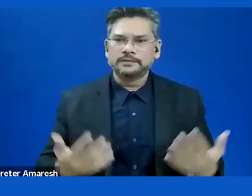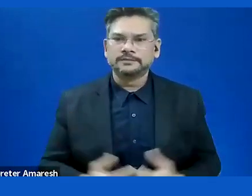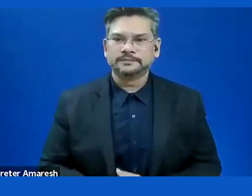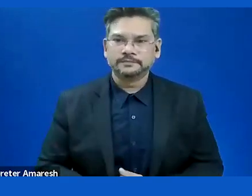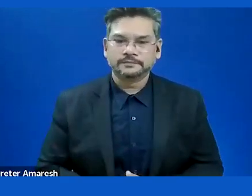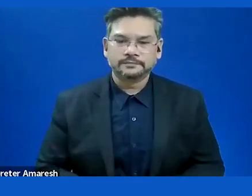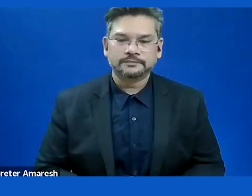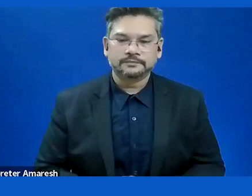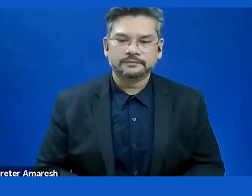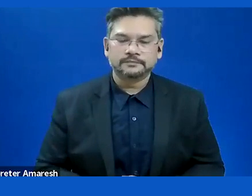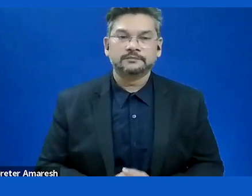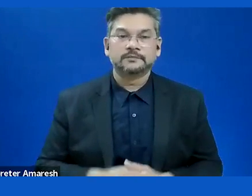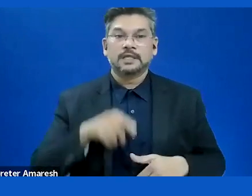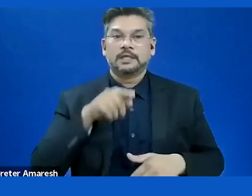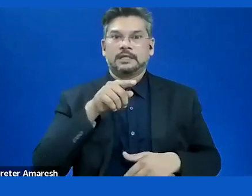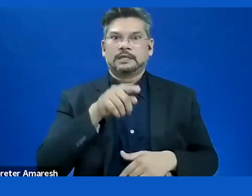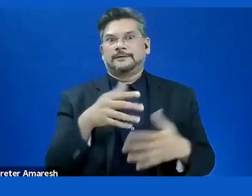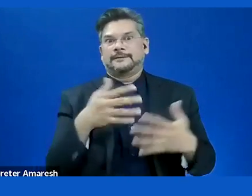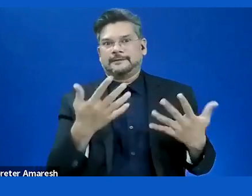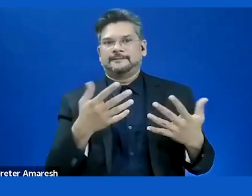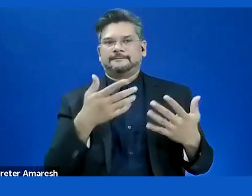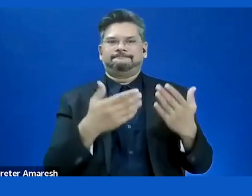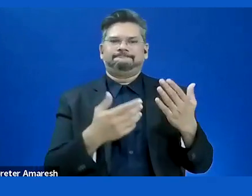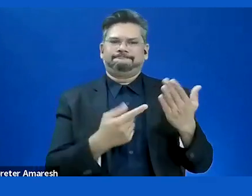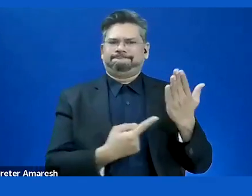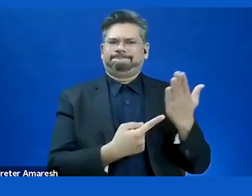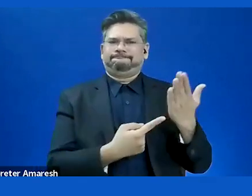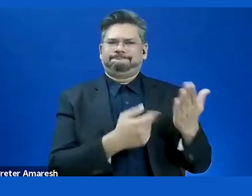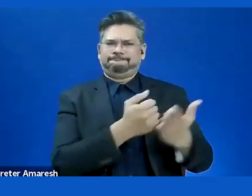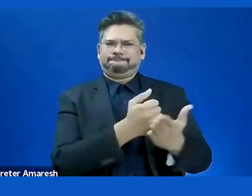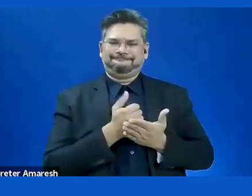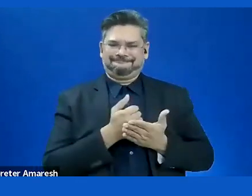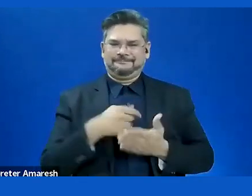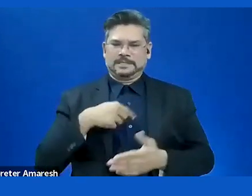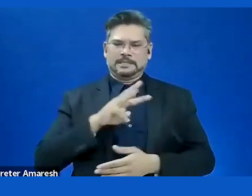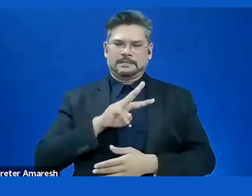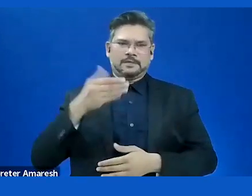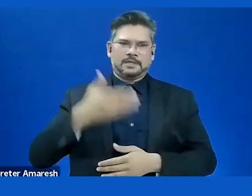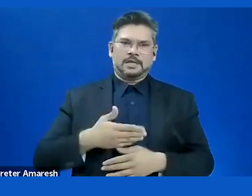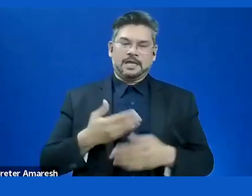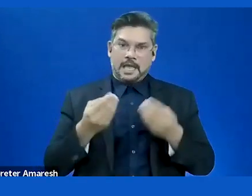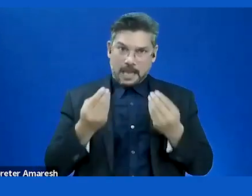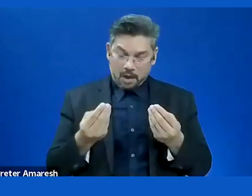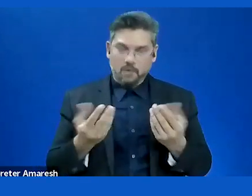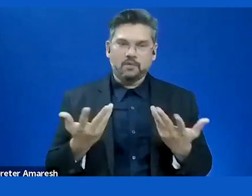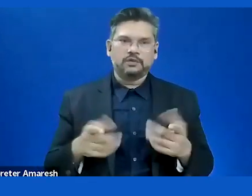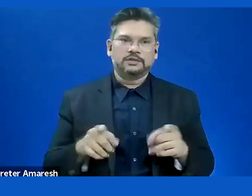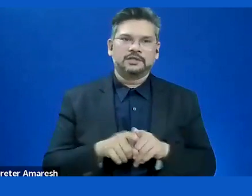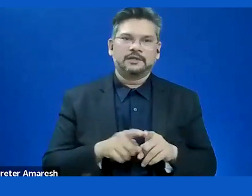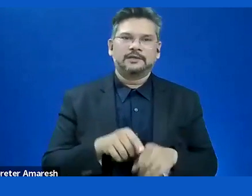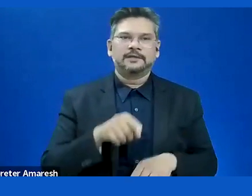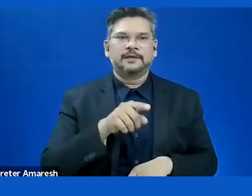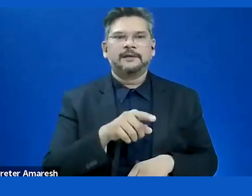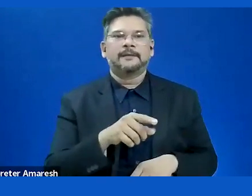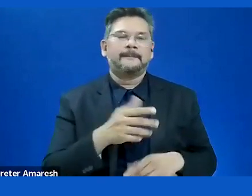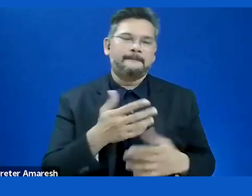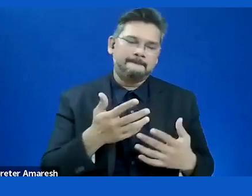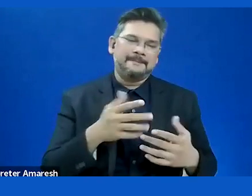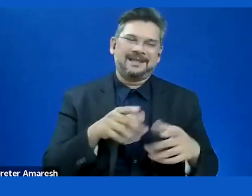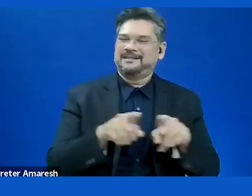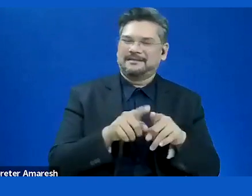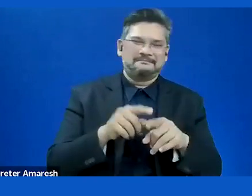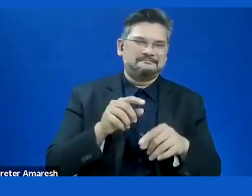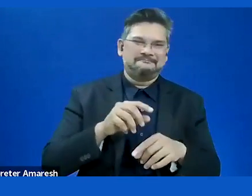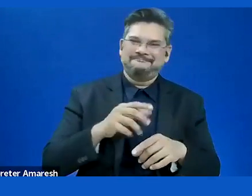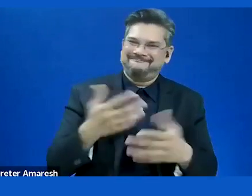is as assistants, because you can meet people where they are, and that's definitely the case for developers. They work